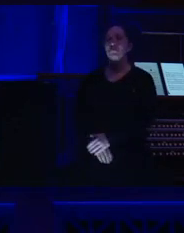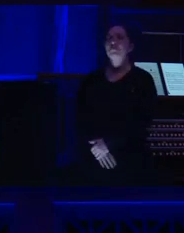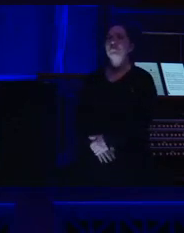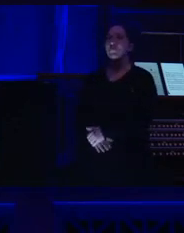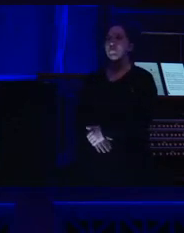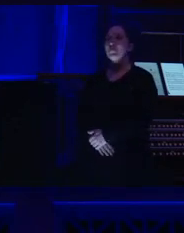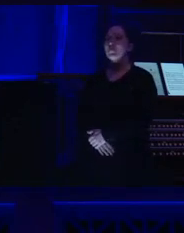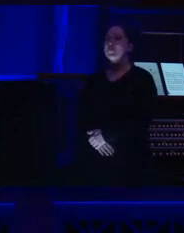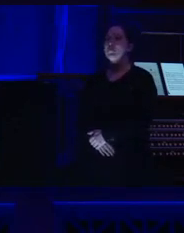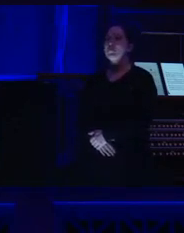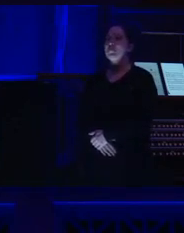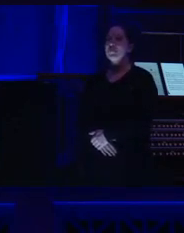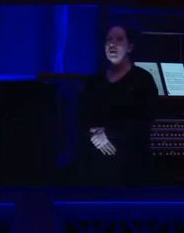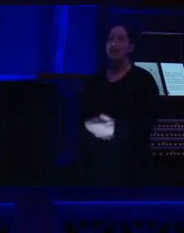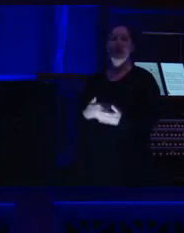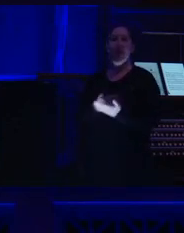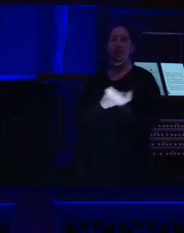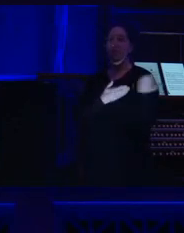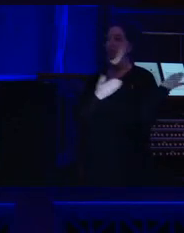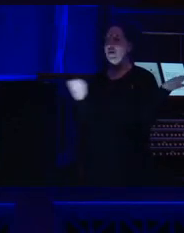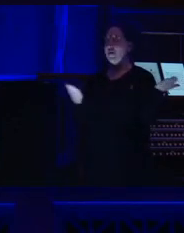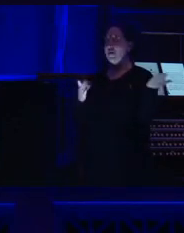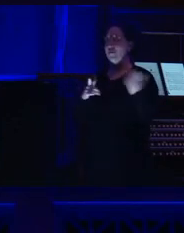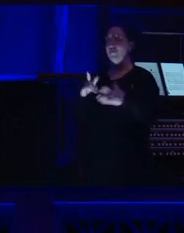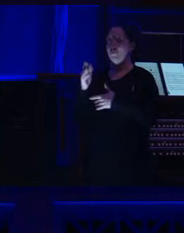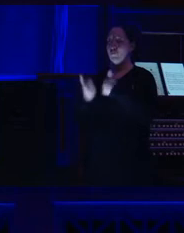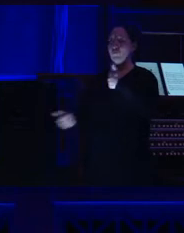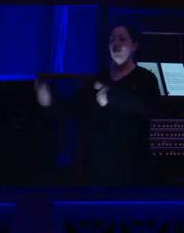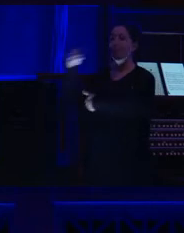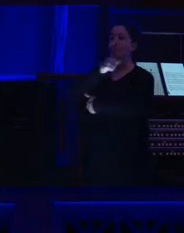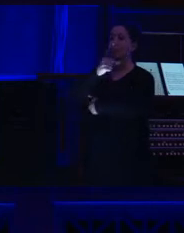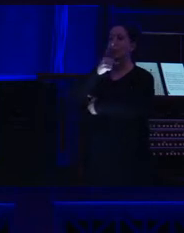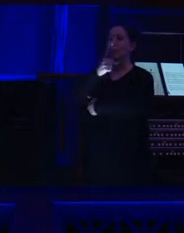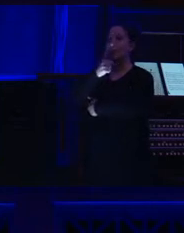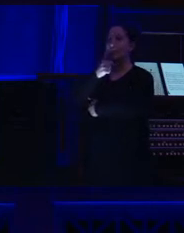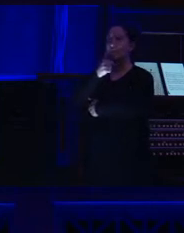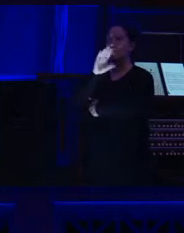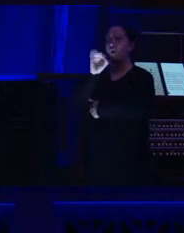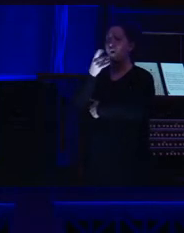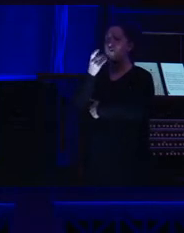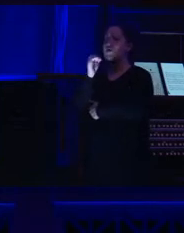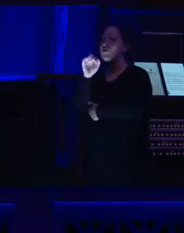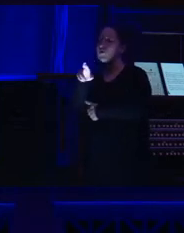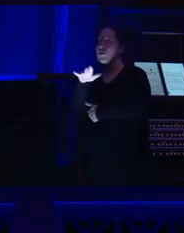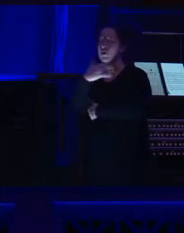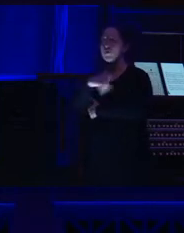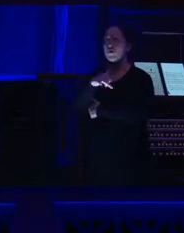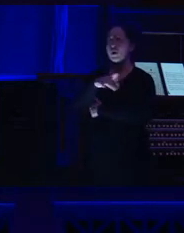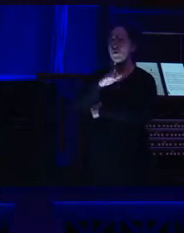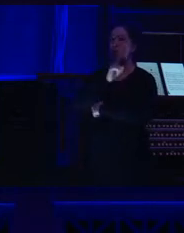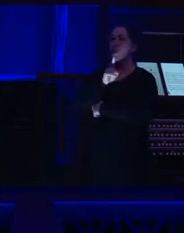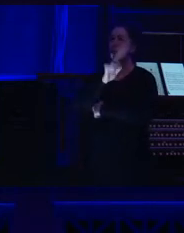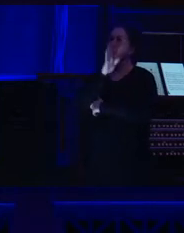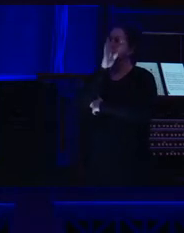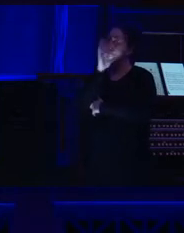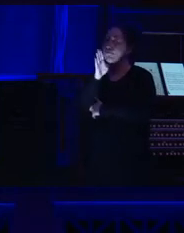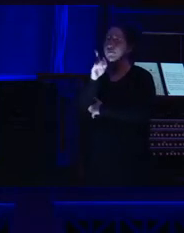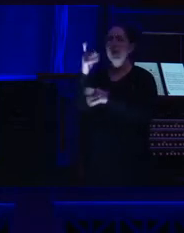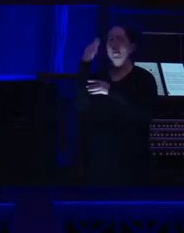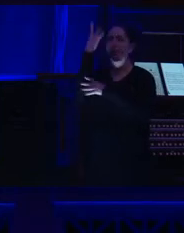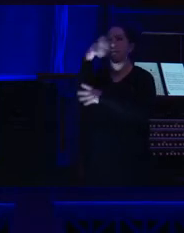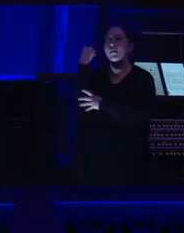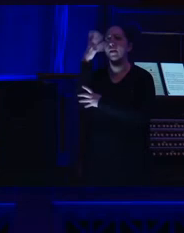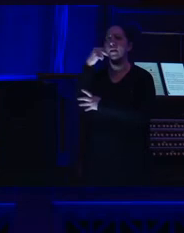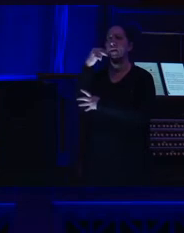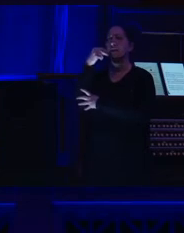My fellow executive officers have been impressed with his holistic thinking, his principled approach, and his